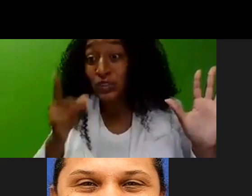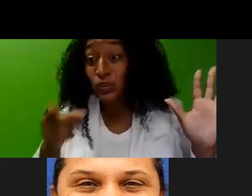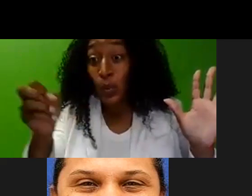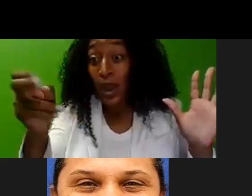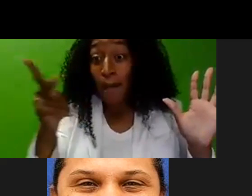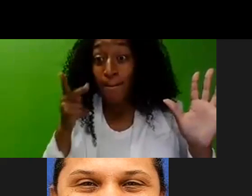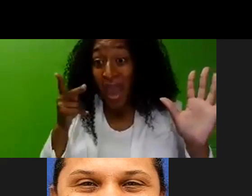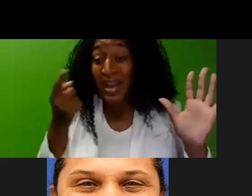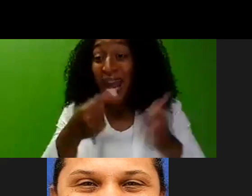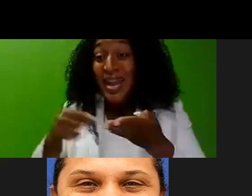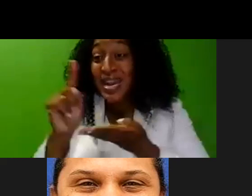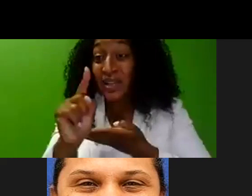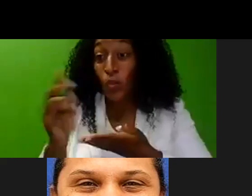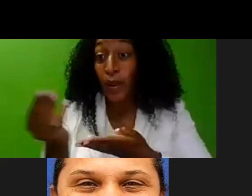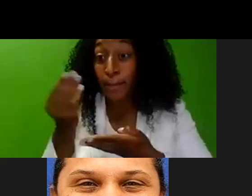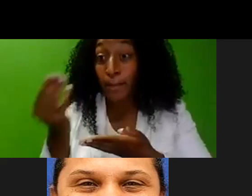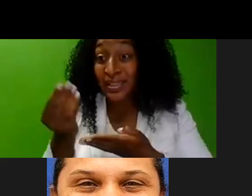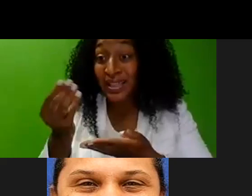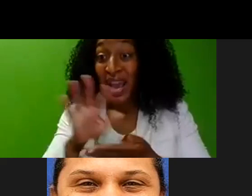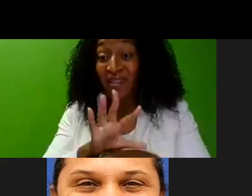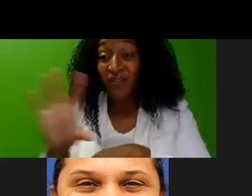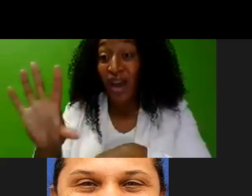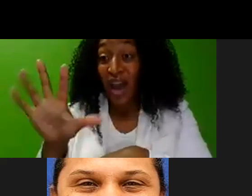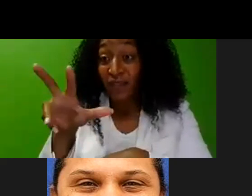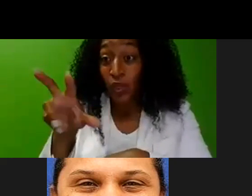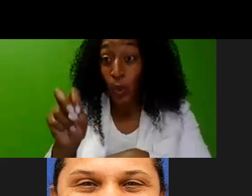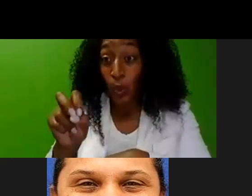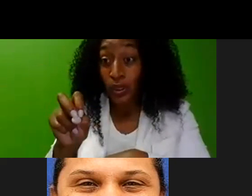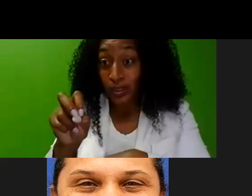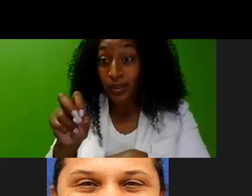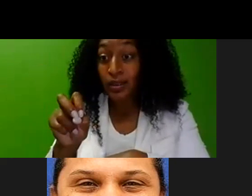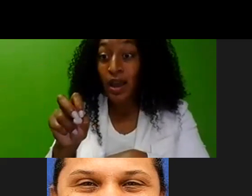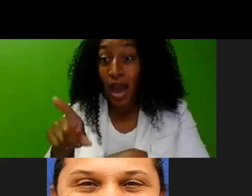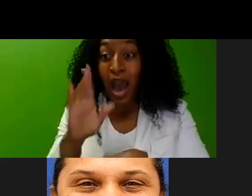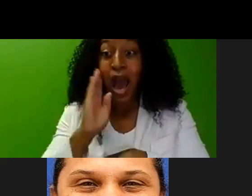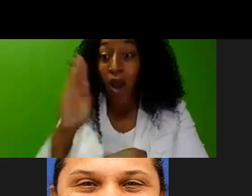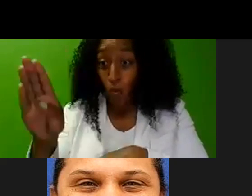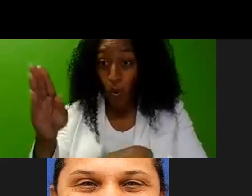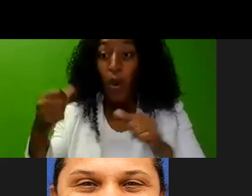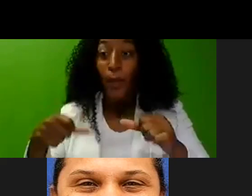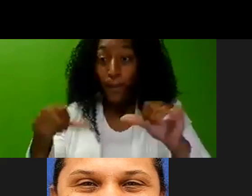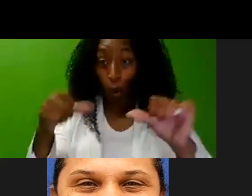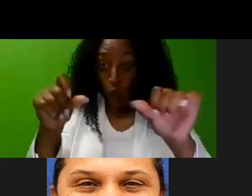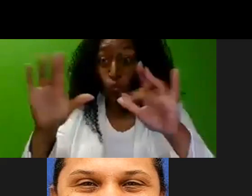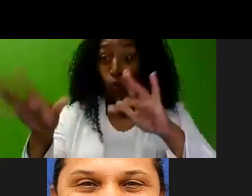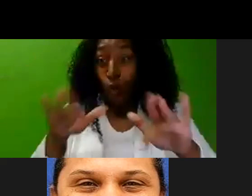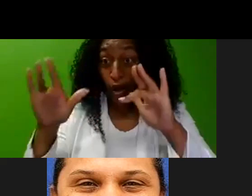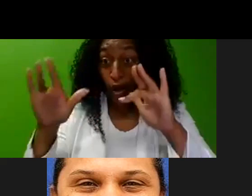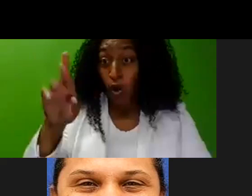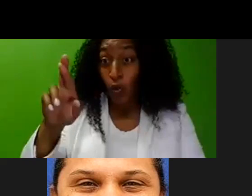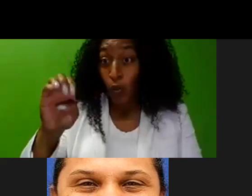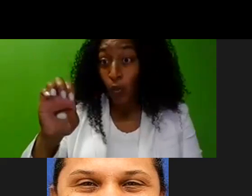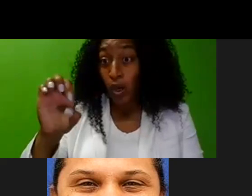5:30. I will post a recording for recording for this class. Usually takes 24 hours